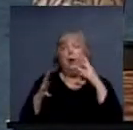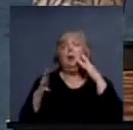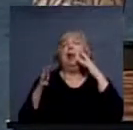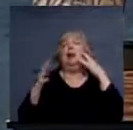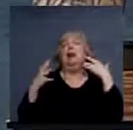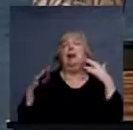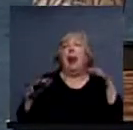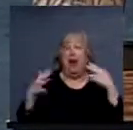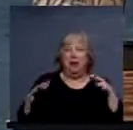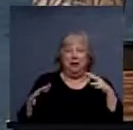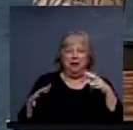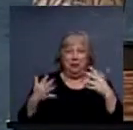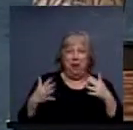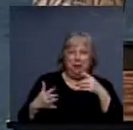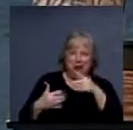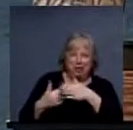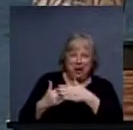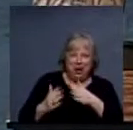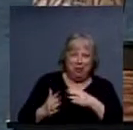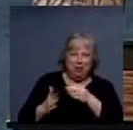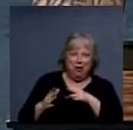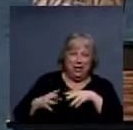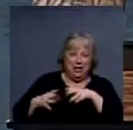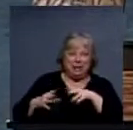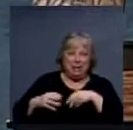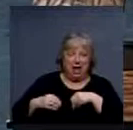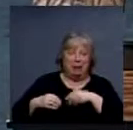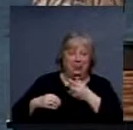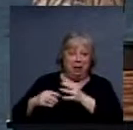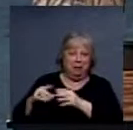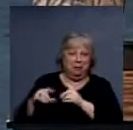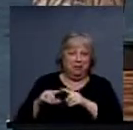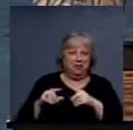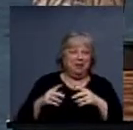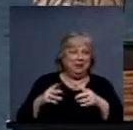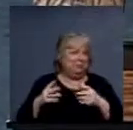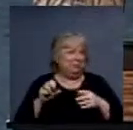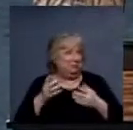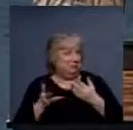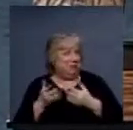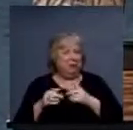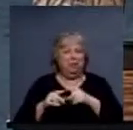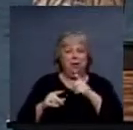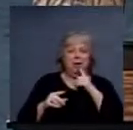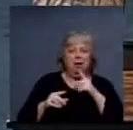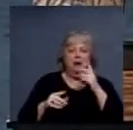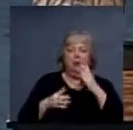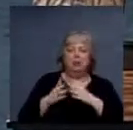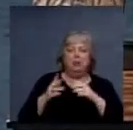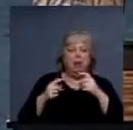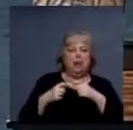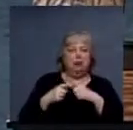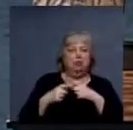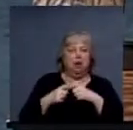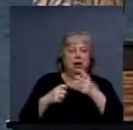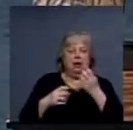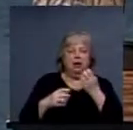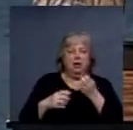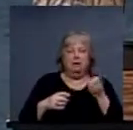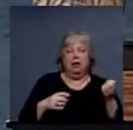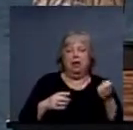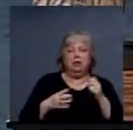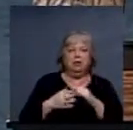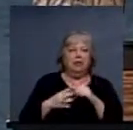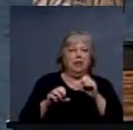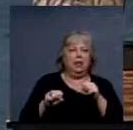saying. But that little dog could bark. He really could. Personally, there are some electronic devices I can tell you about that